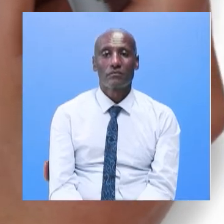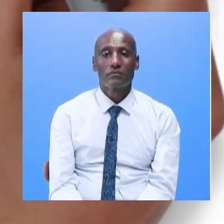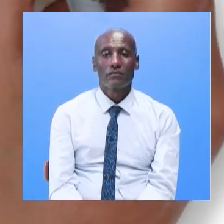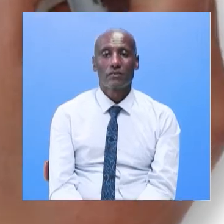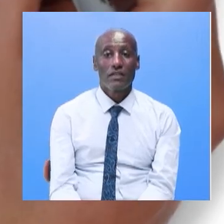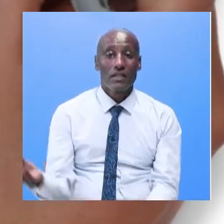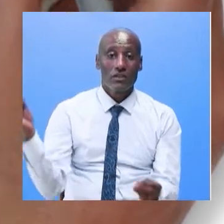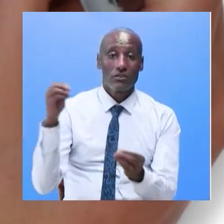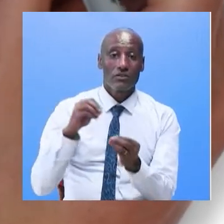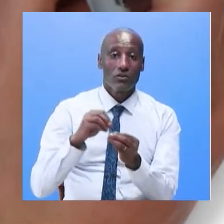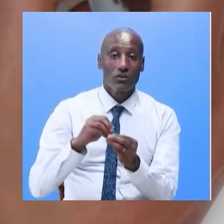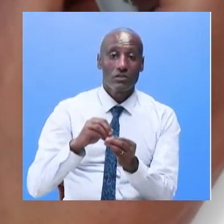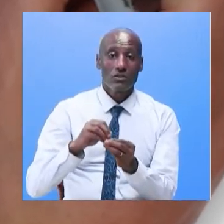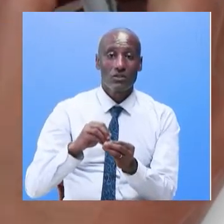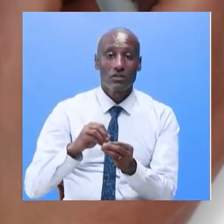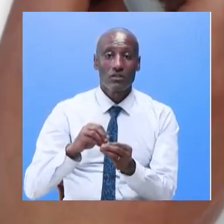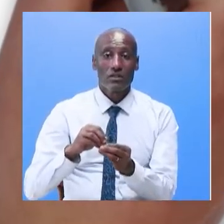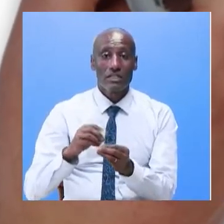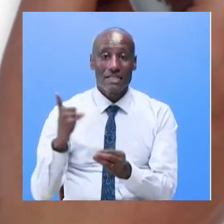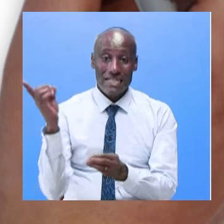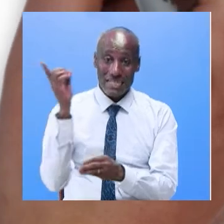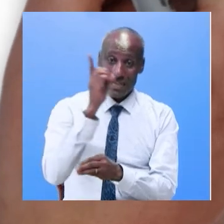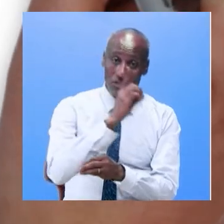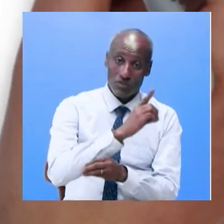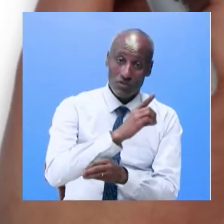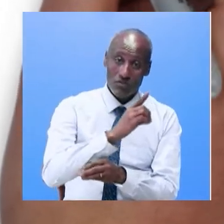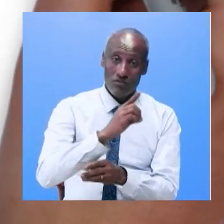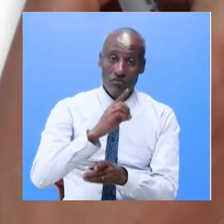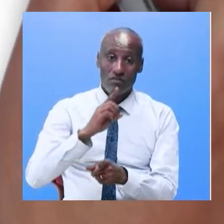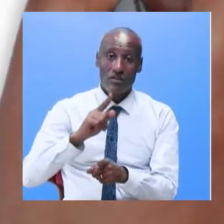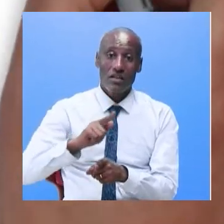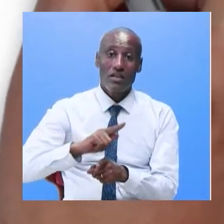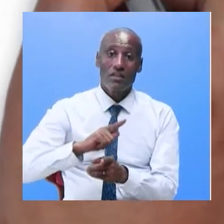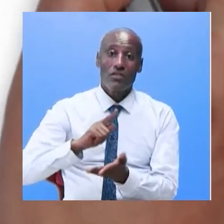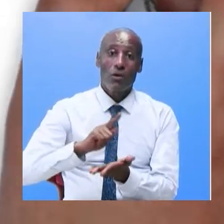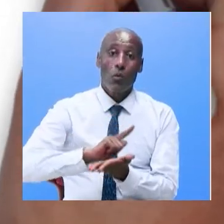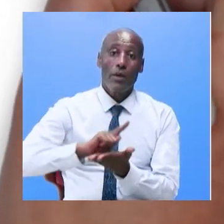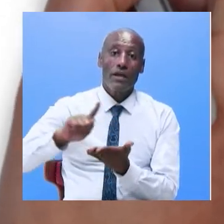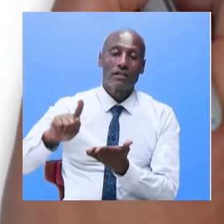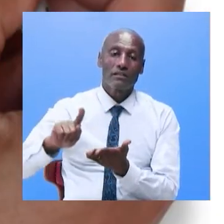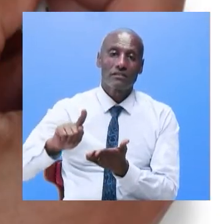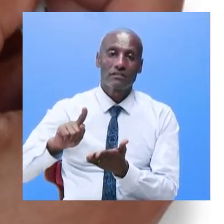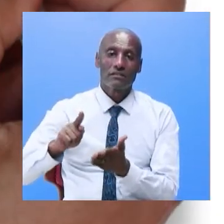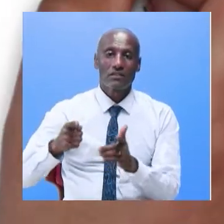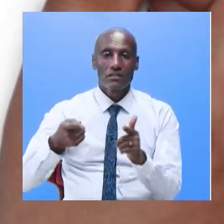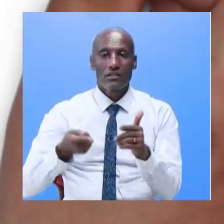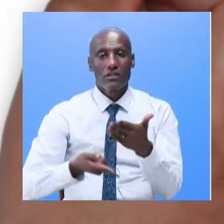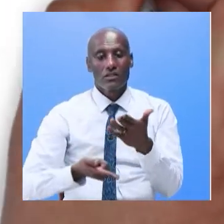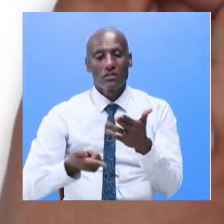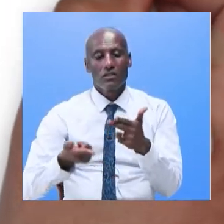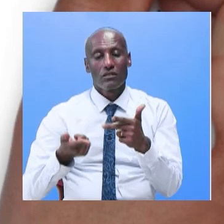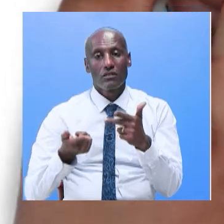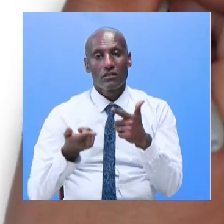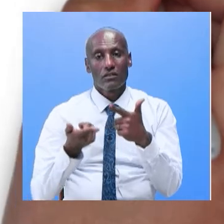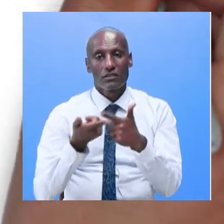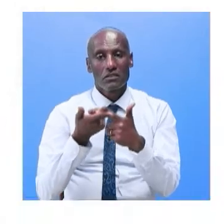And also months. But it must be what? Like 4th, 5th, and 3rd,